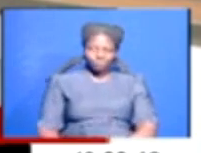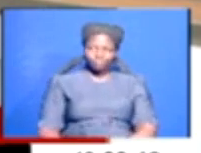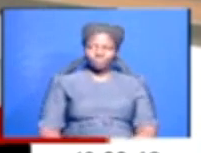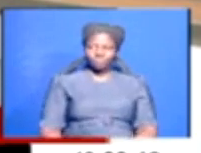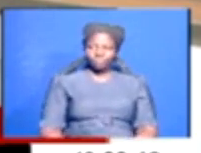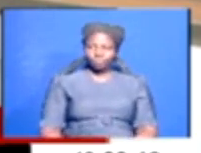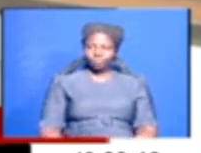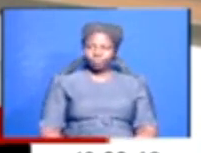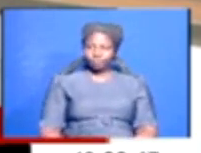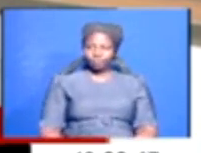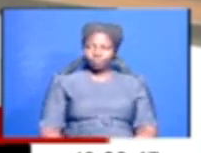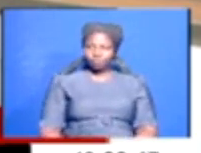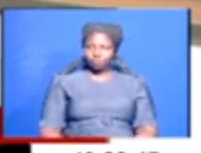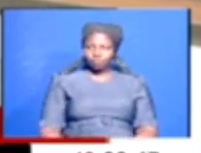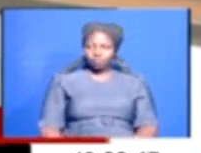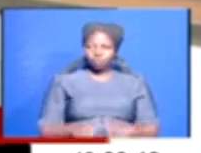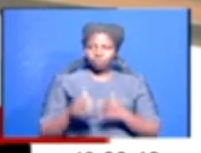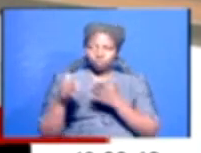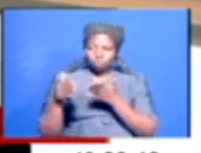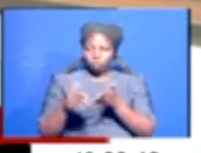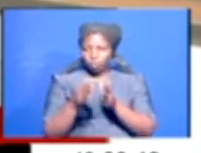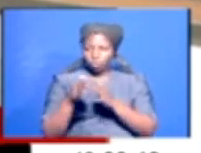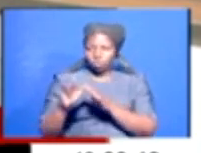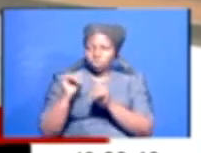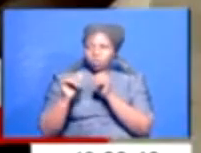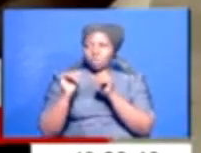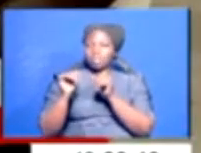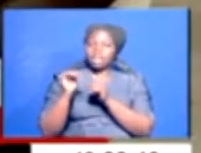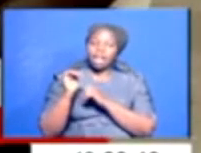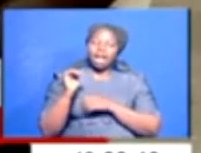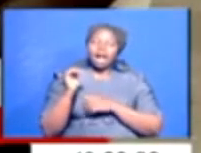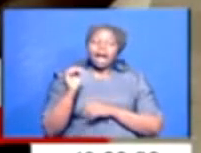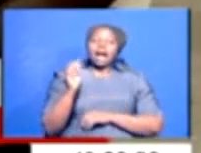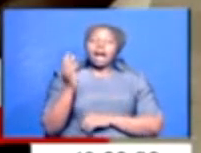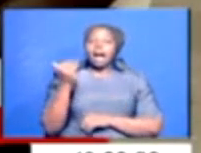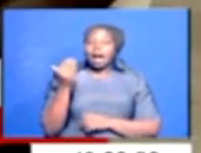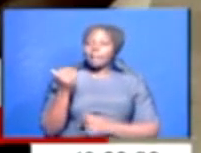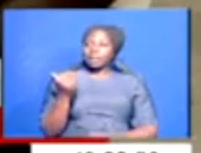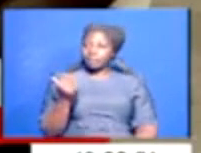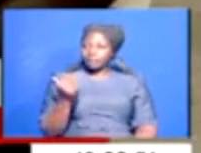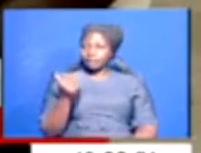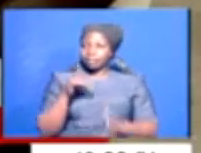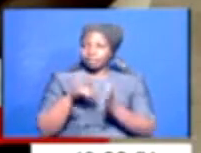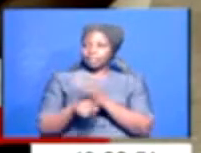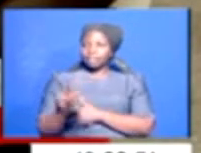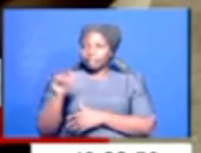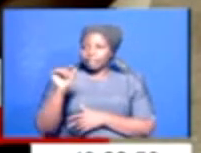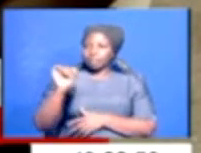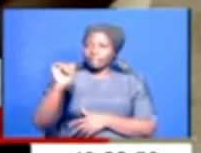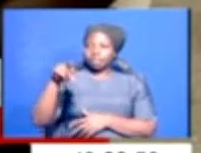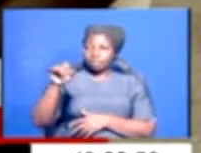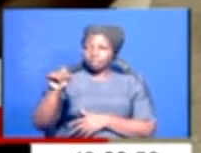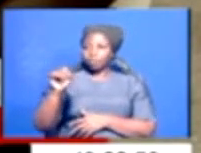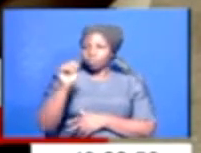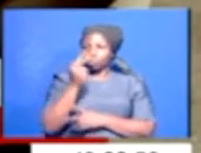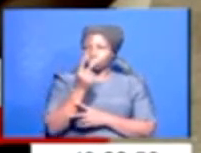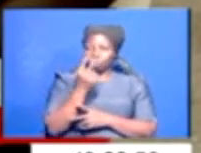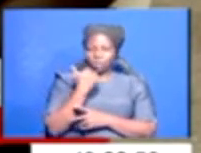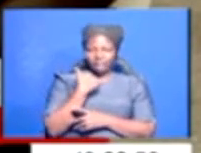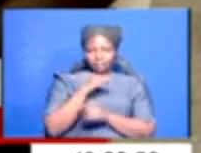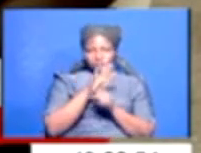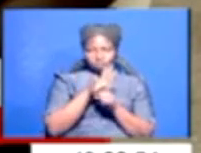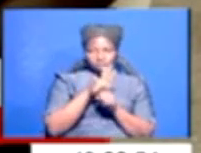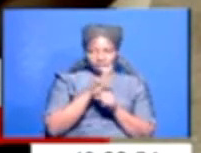The opportunities which have come along, mm-hmm. with the camp too, is a lot. I've learned a